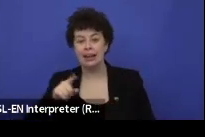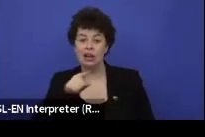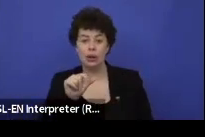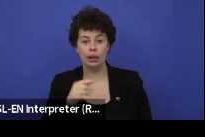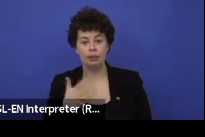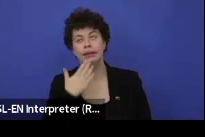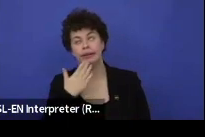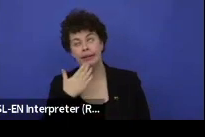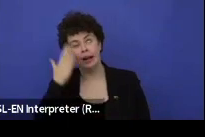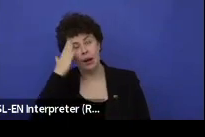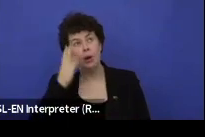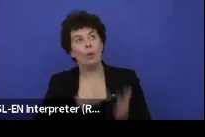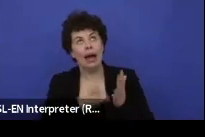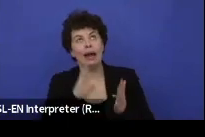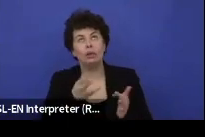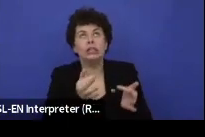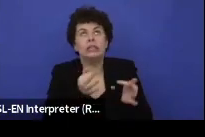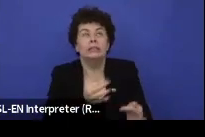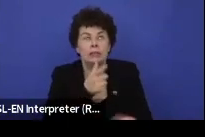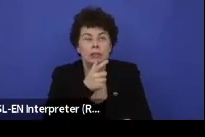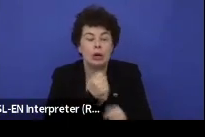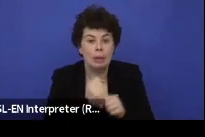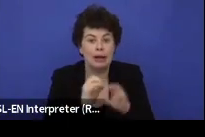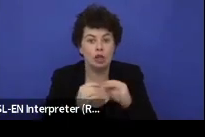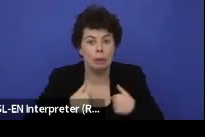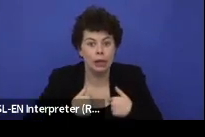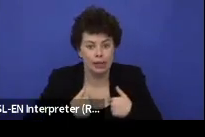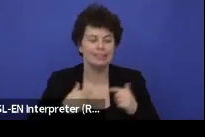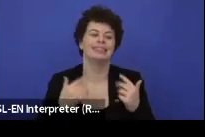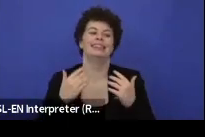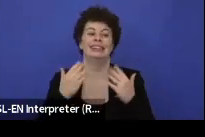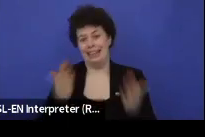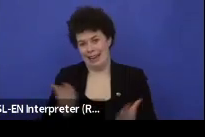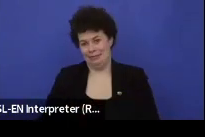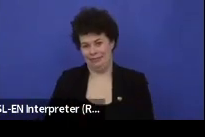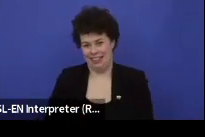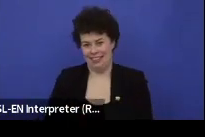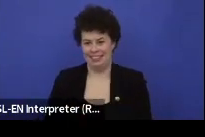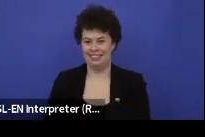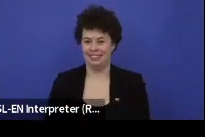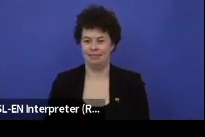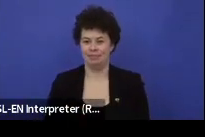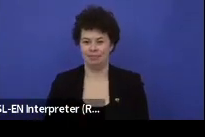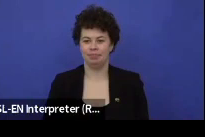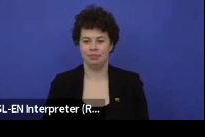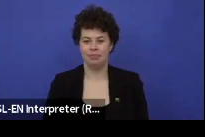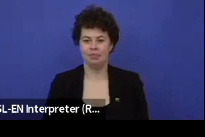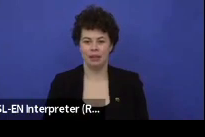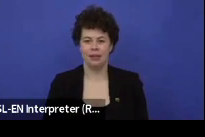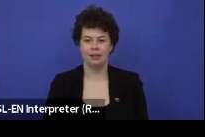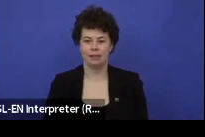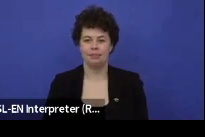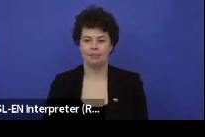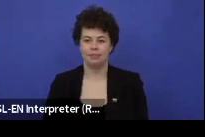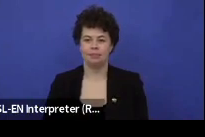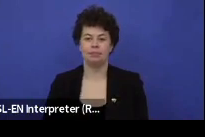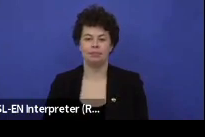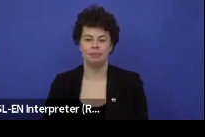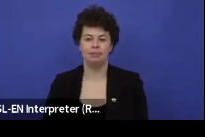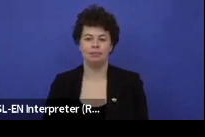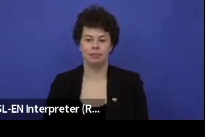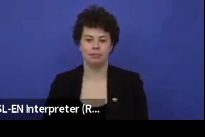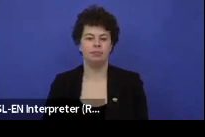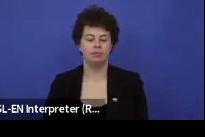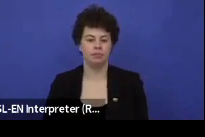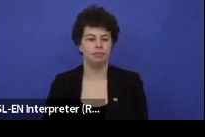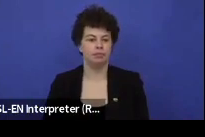is she actually going to get to something that's relevant to us? Here we go. Is it relevant to us? So